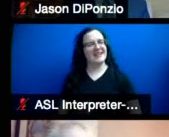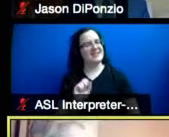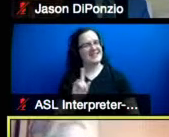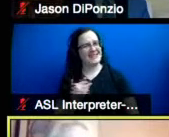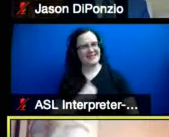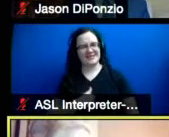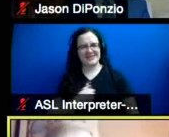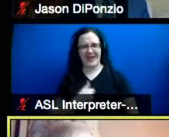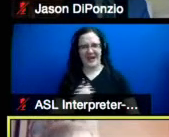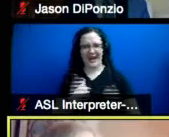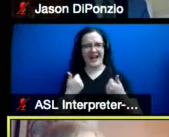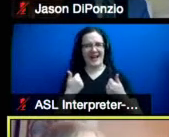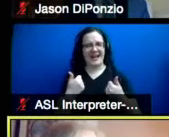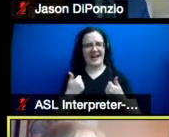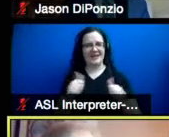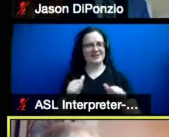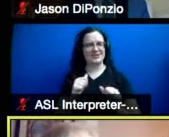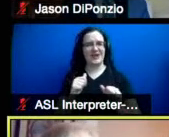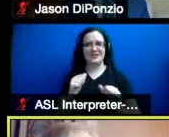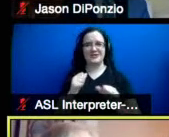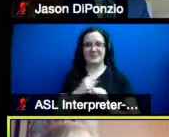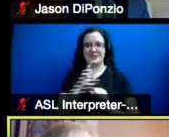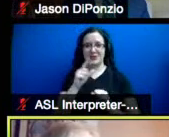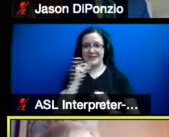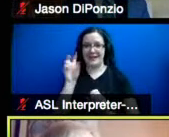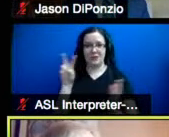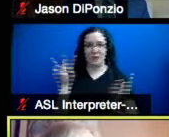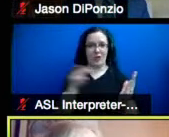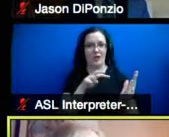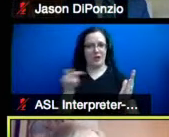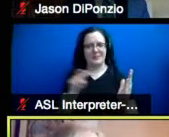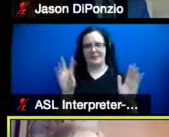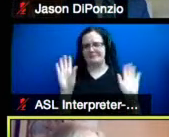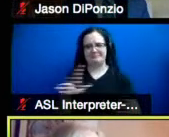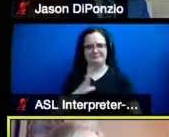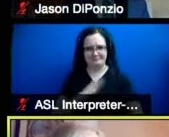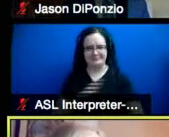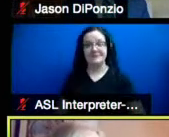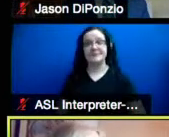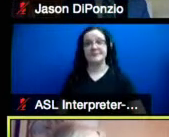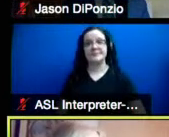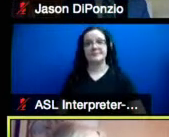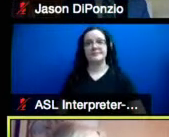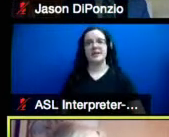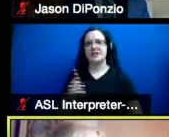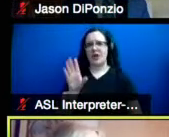make it so I didn't have to look to the side here. So at the bottom here and